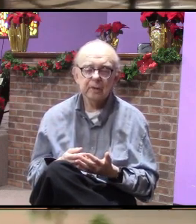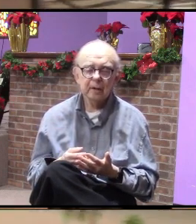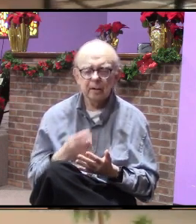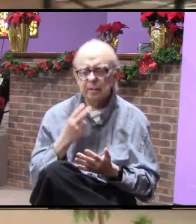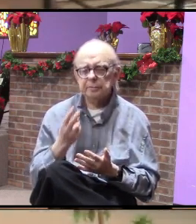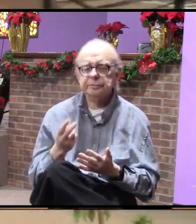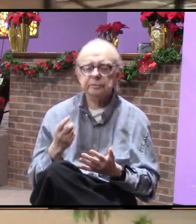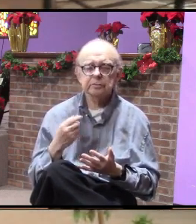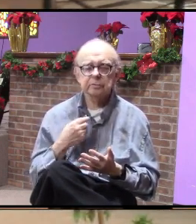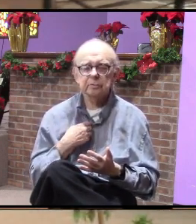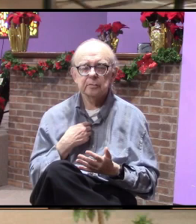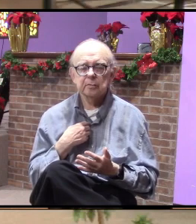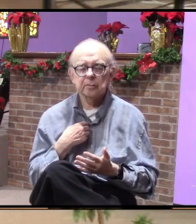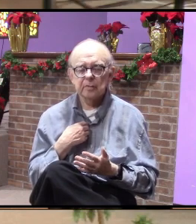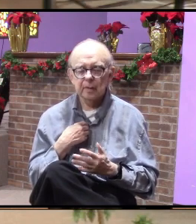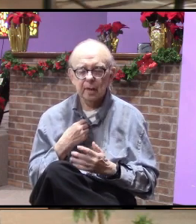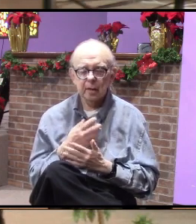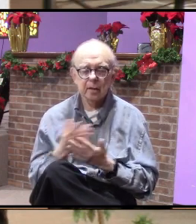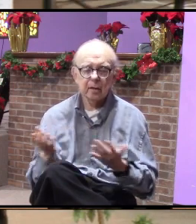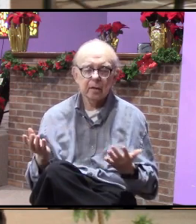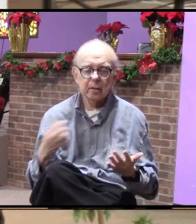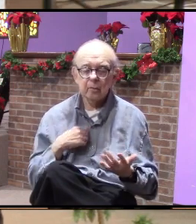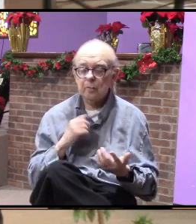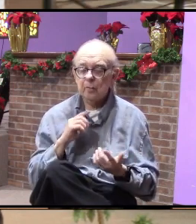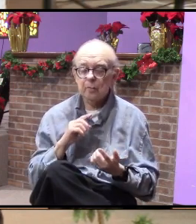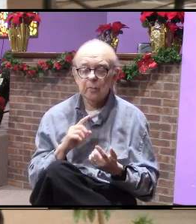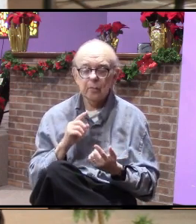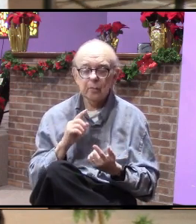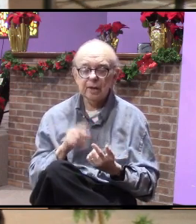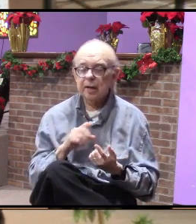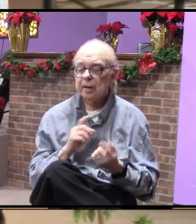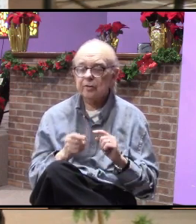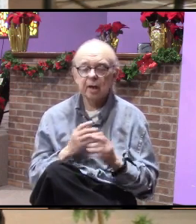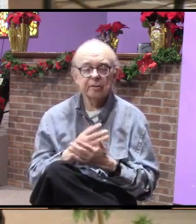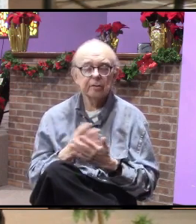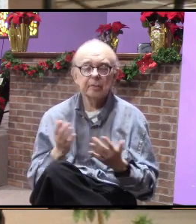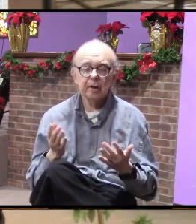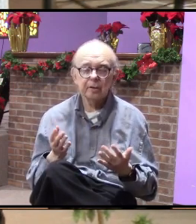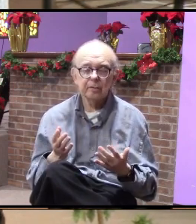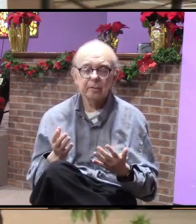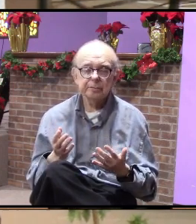You see, there's certain things we can't change.